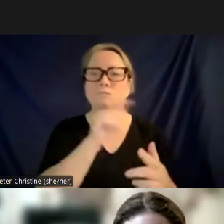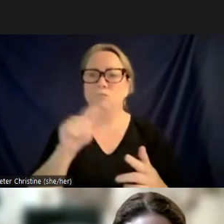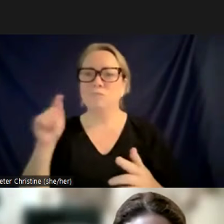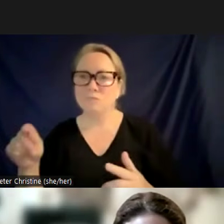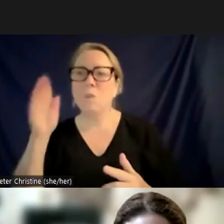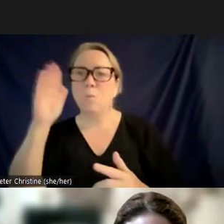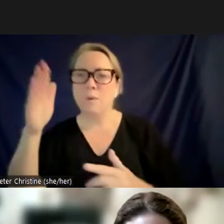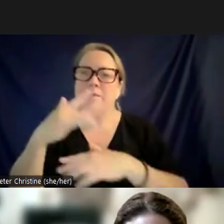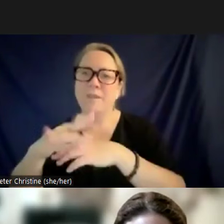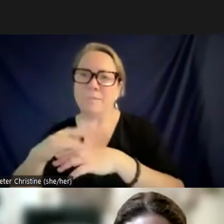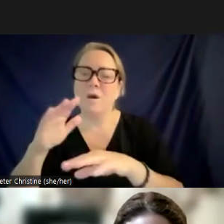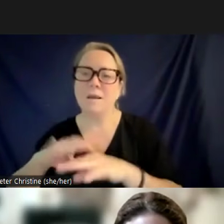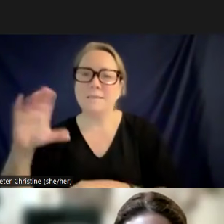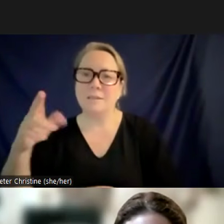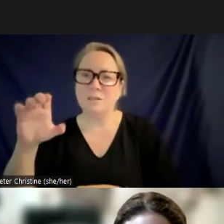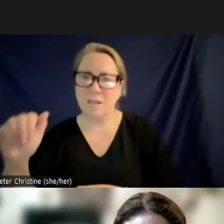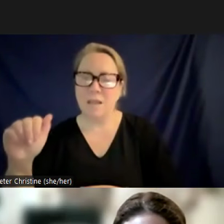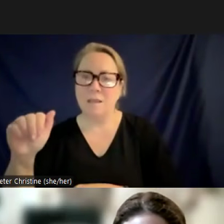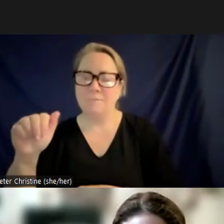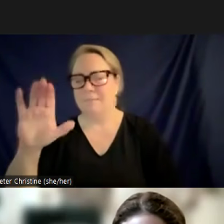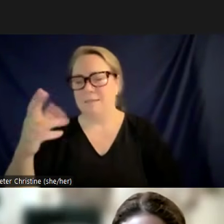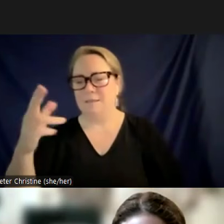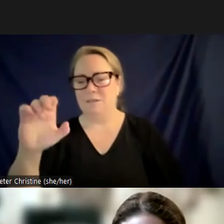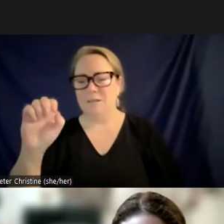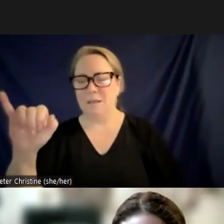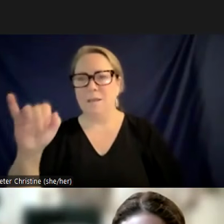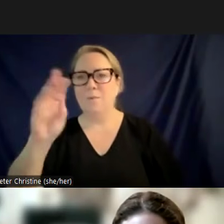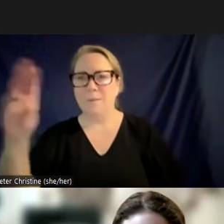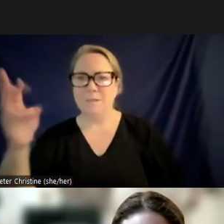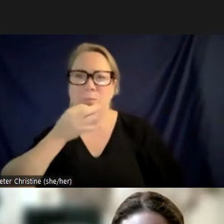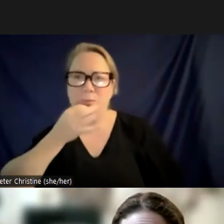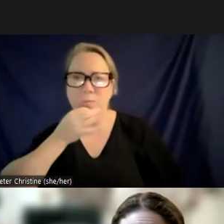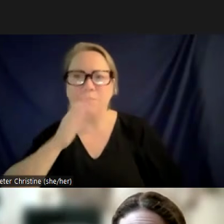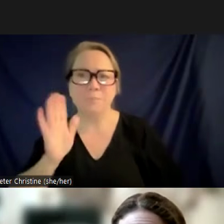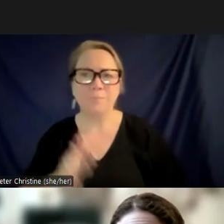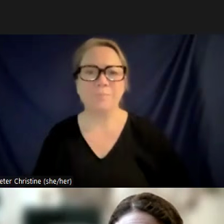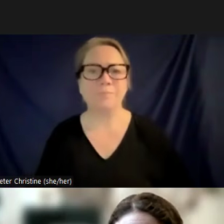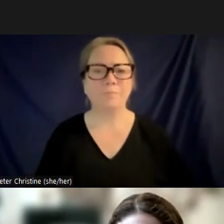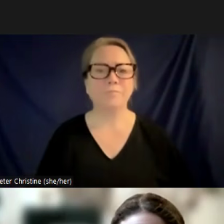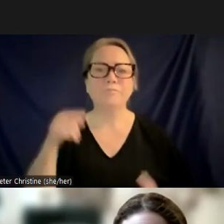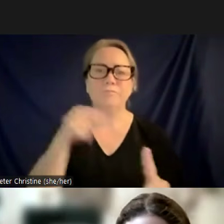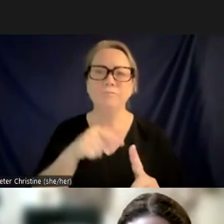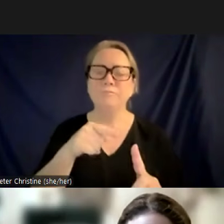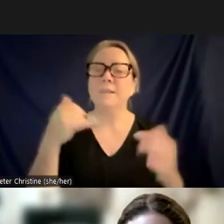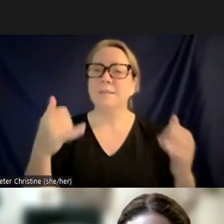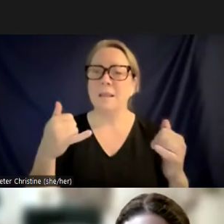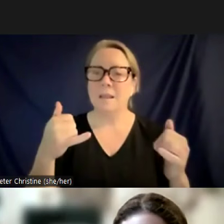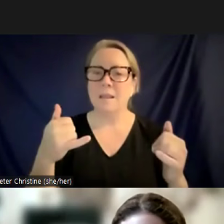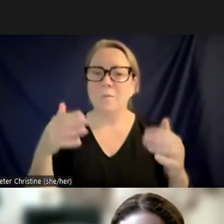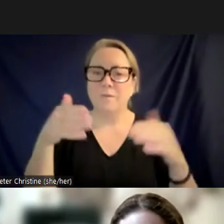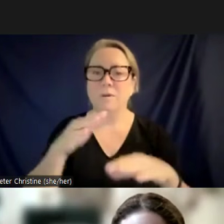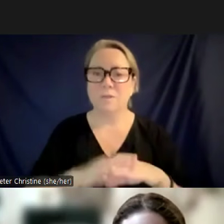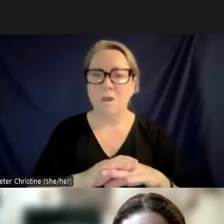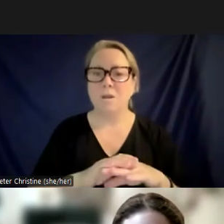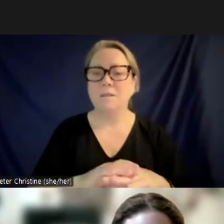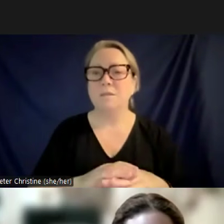available on the CHEI website in the coming months. The spotlight we'll present today, as I mentioned, explores